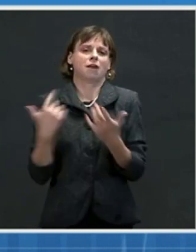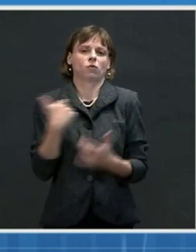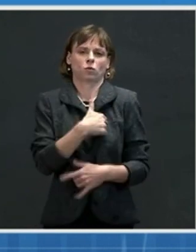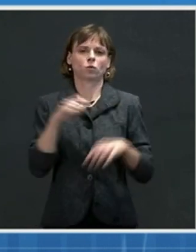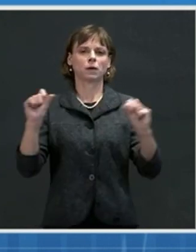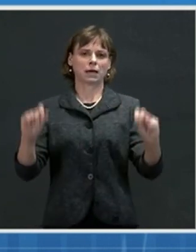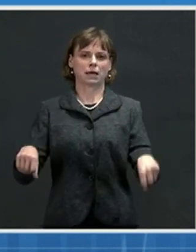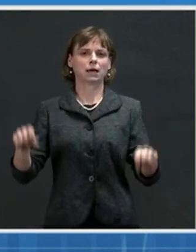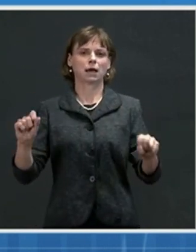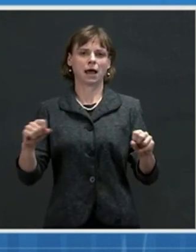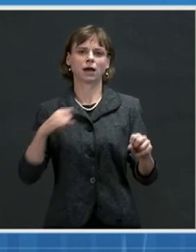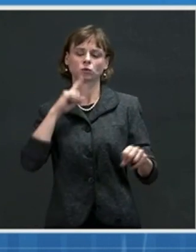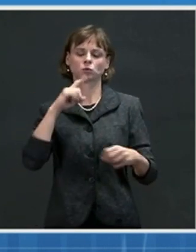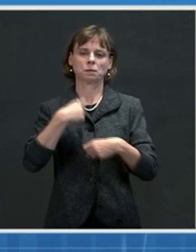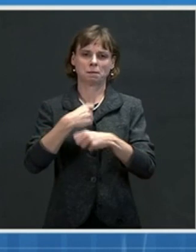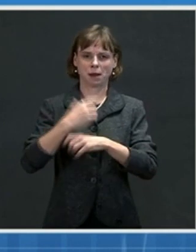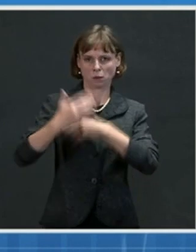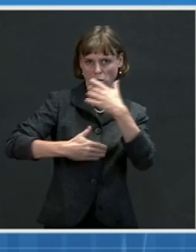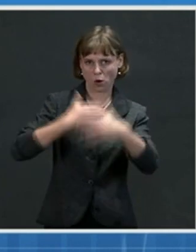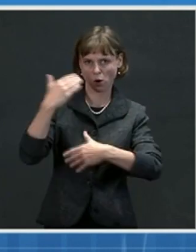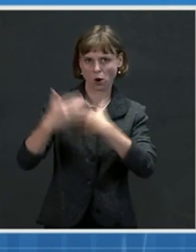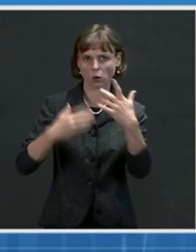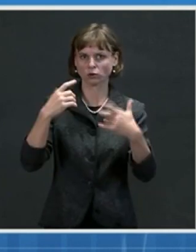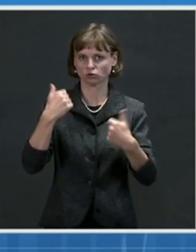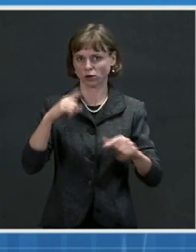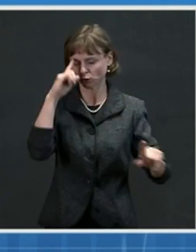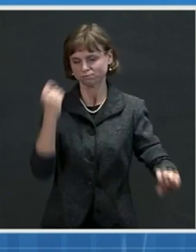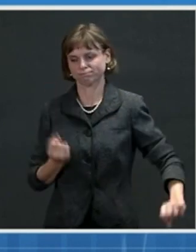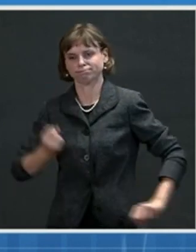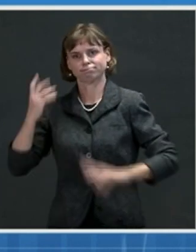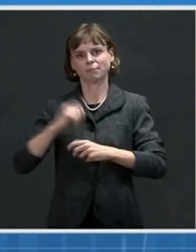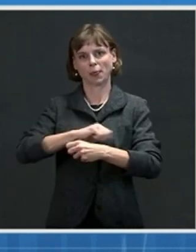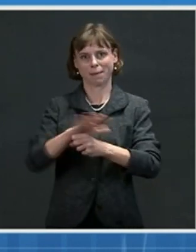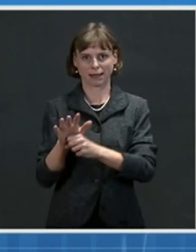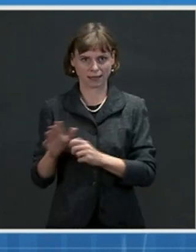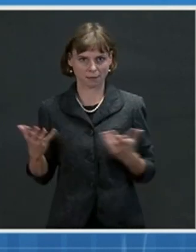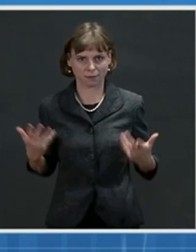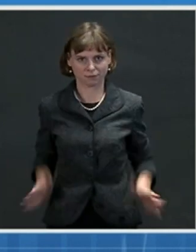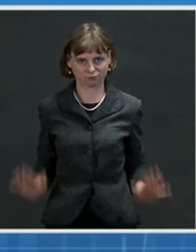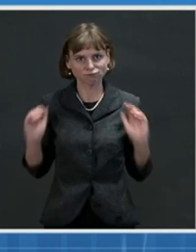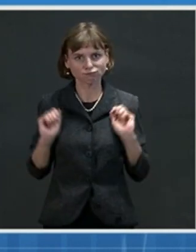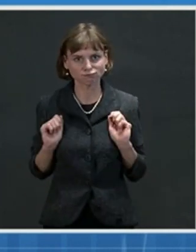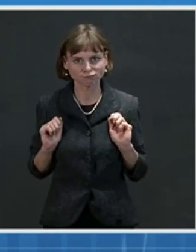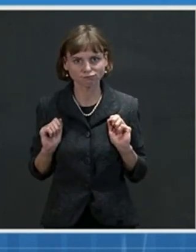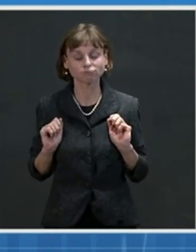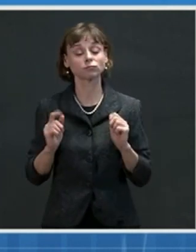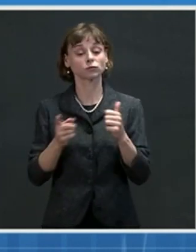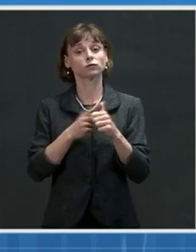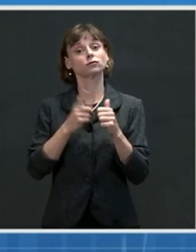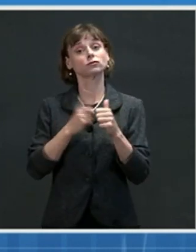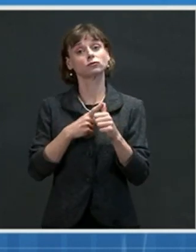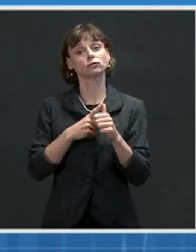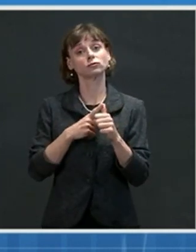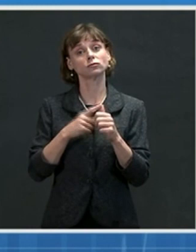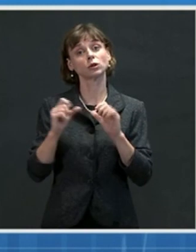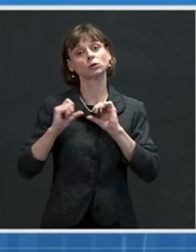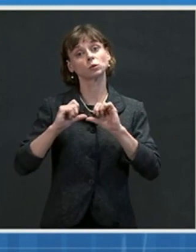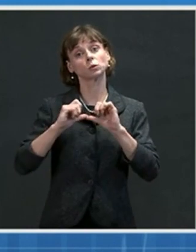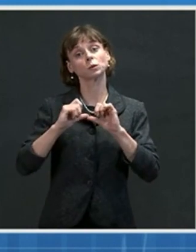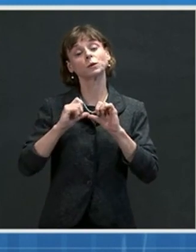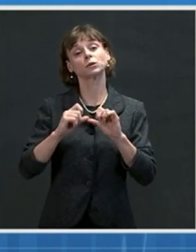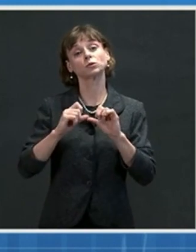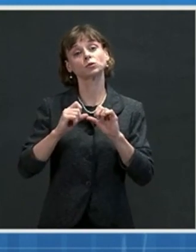progress in our effort to put this pandemic behind us. First, we continue to take steps to increase the vaccine